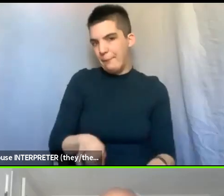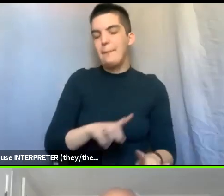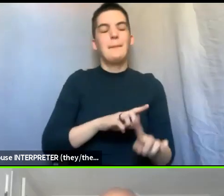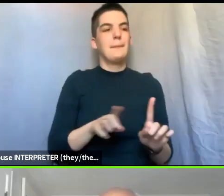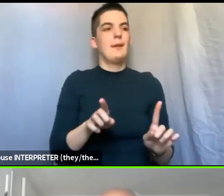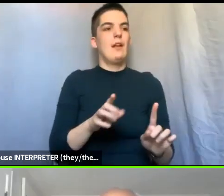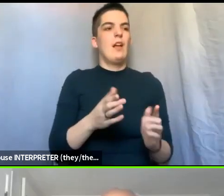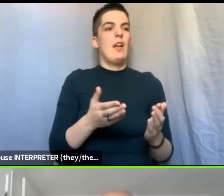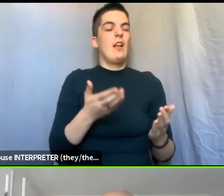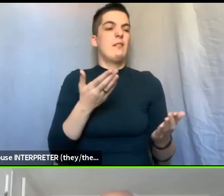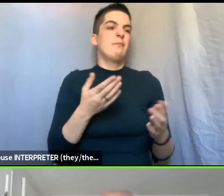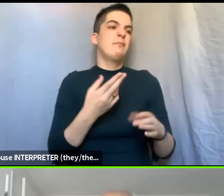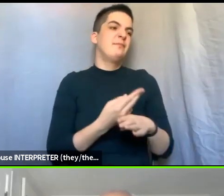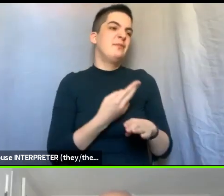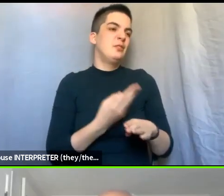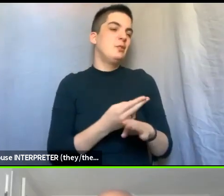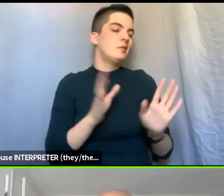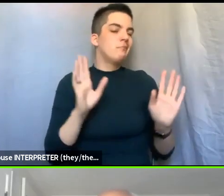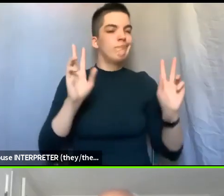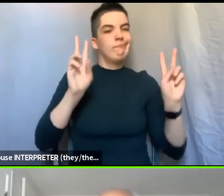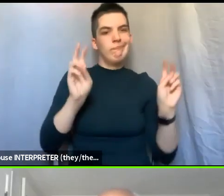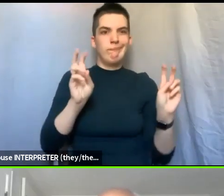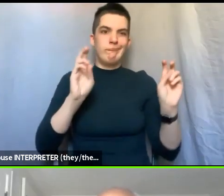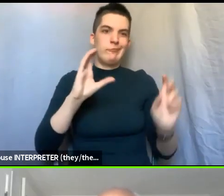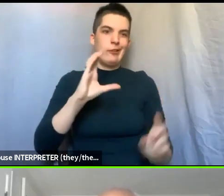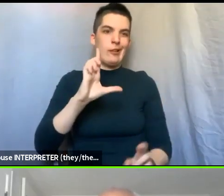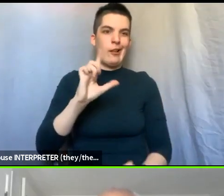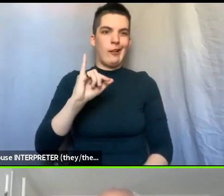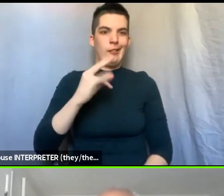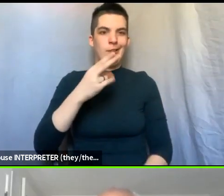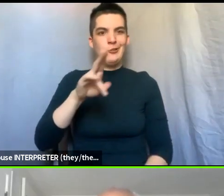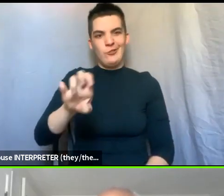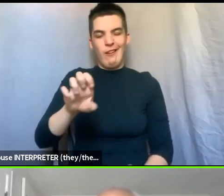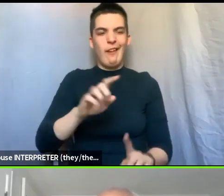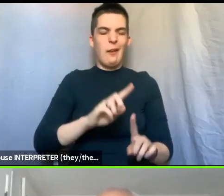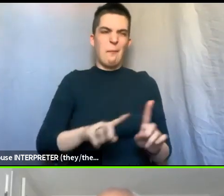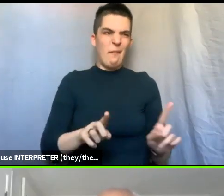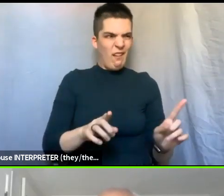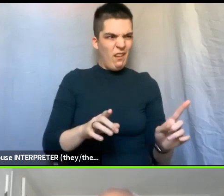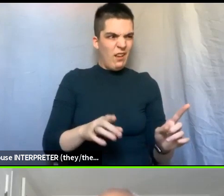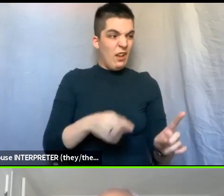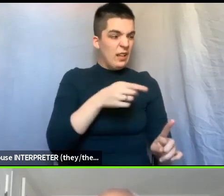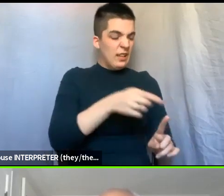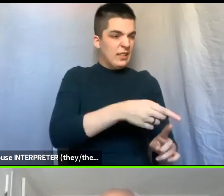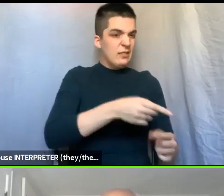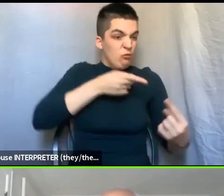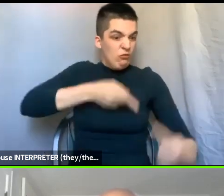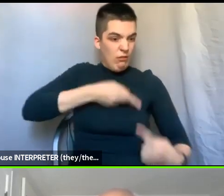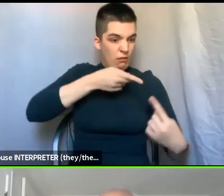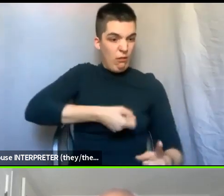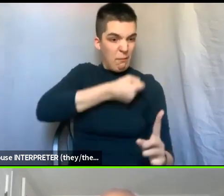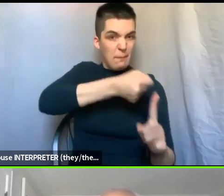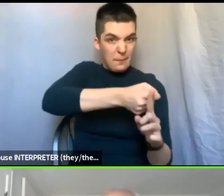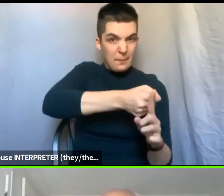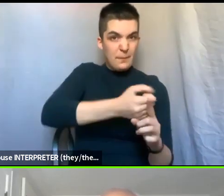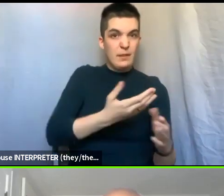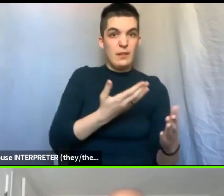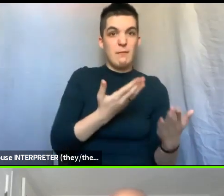cliche now, may come out of it better as a result of not being stuck